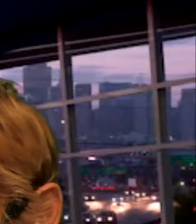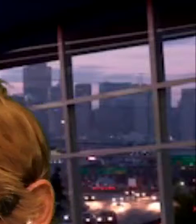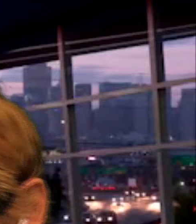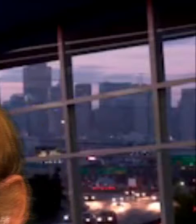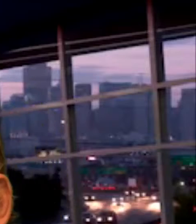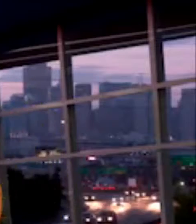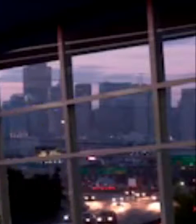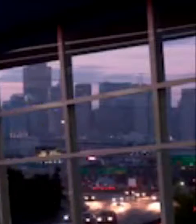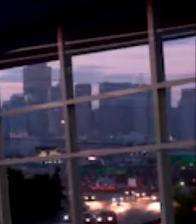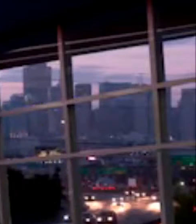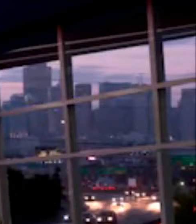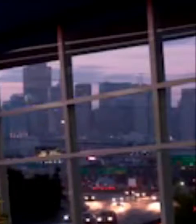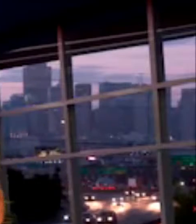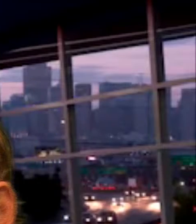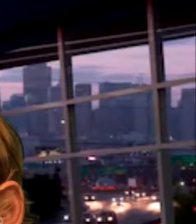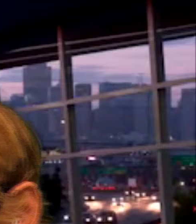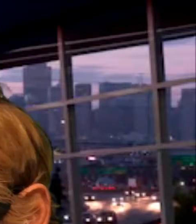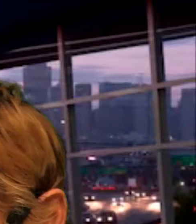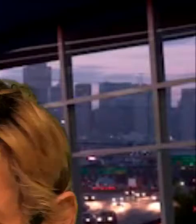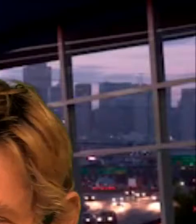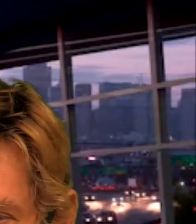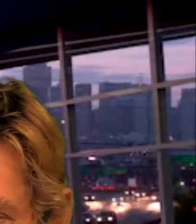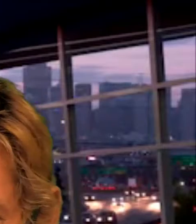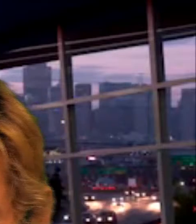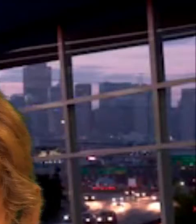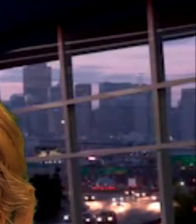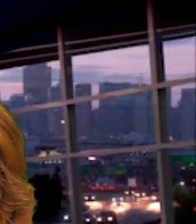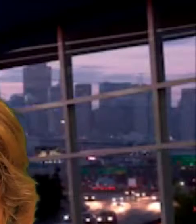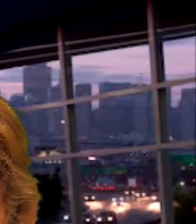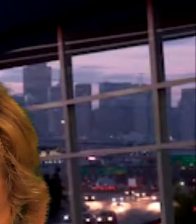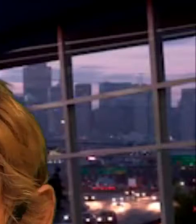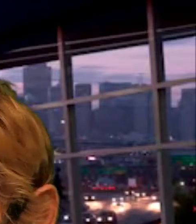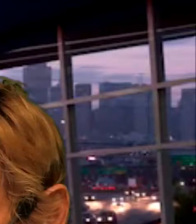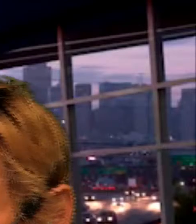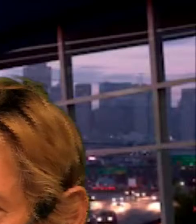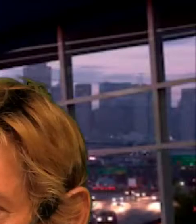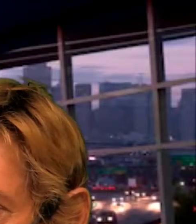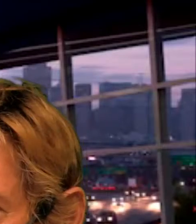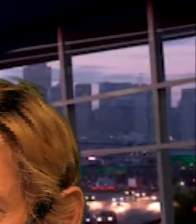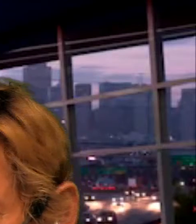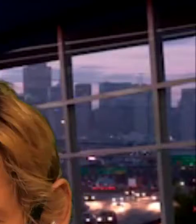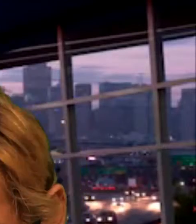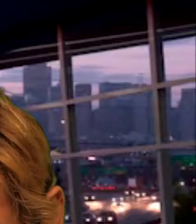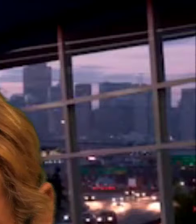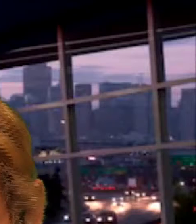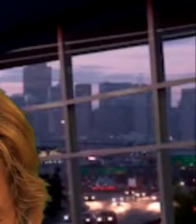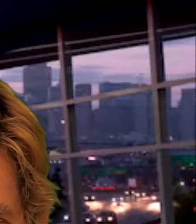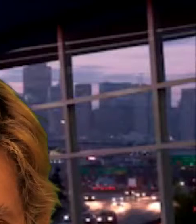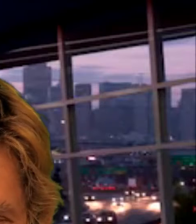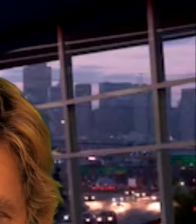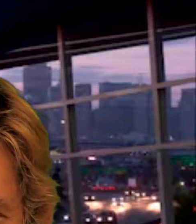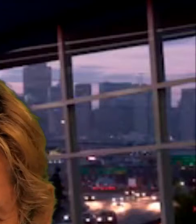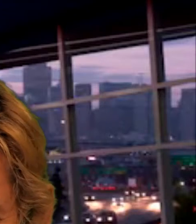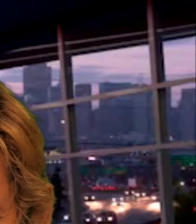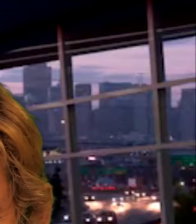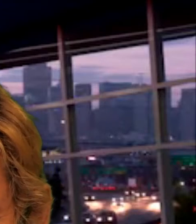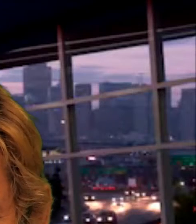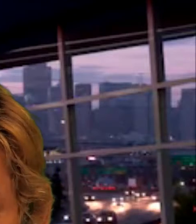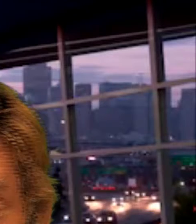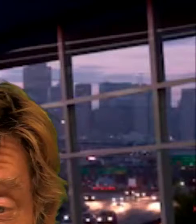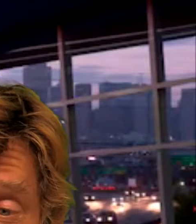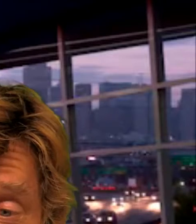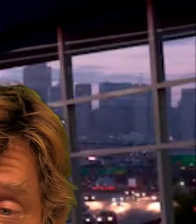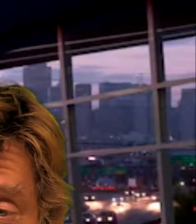the Inland Empire. So join me and Steph at that time, and we'll bring you even more